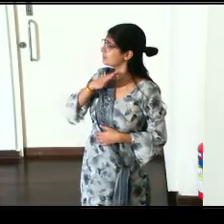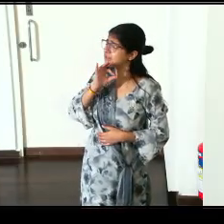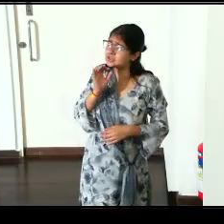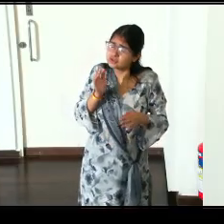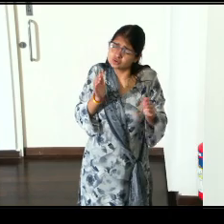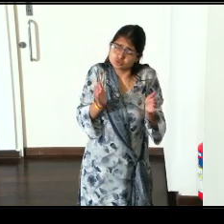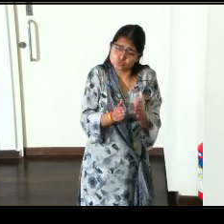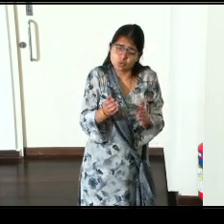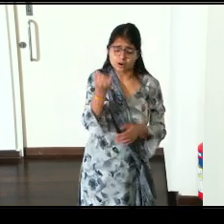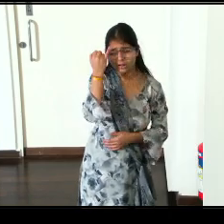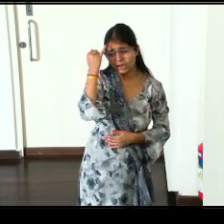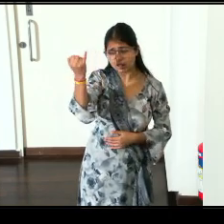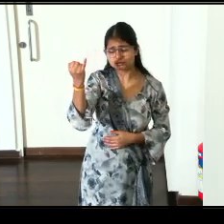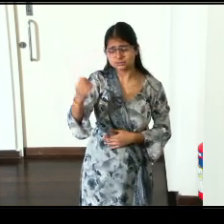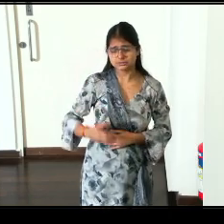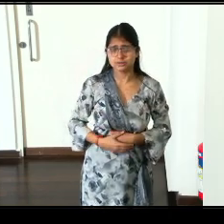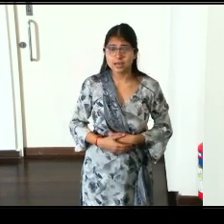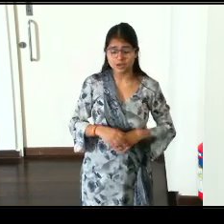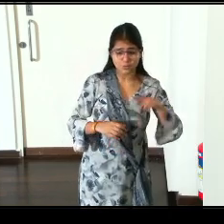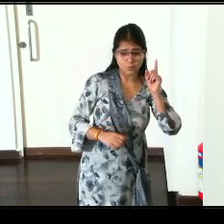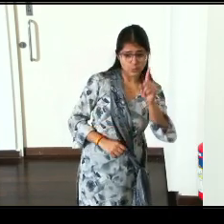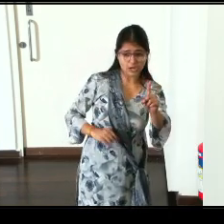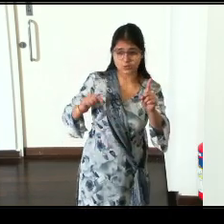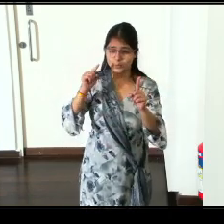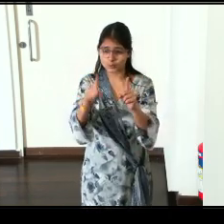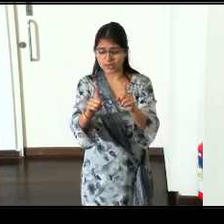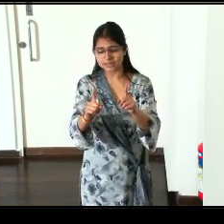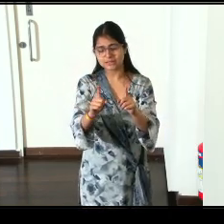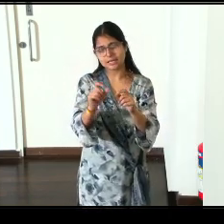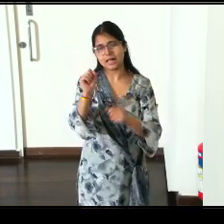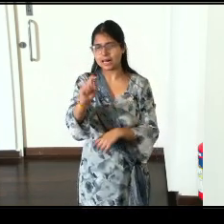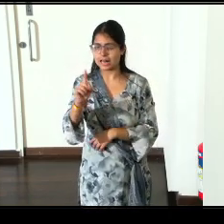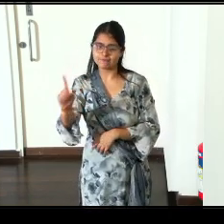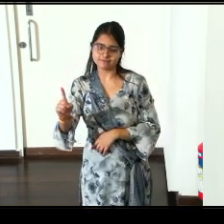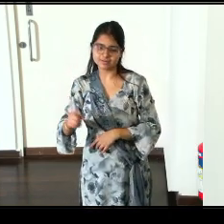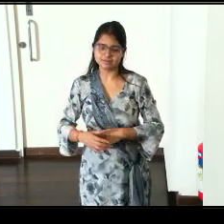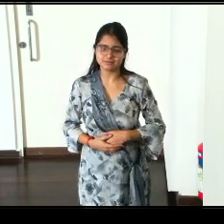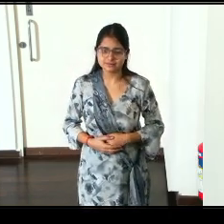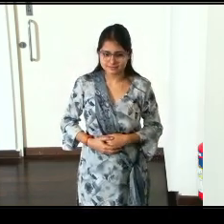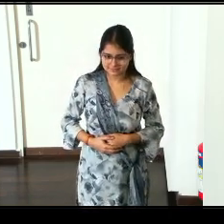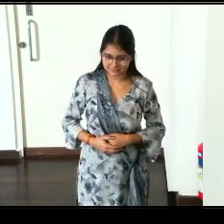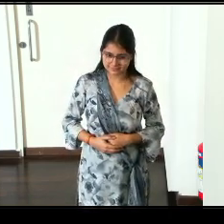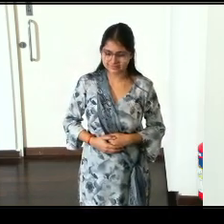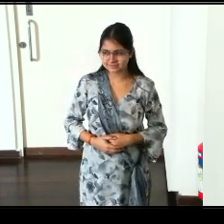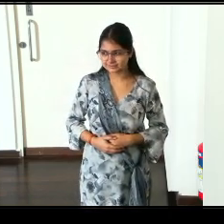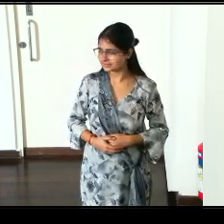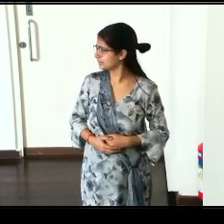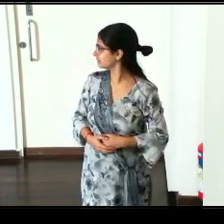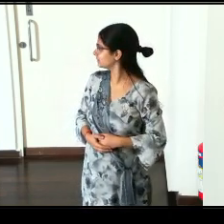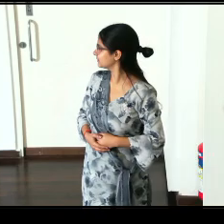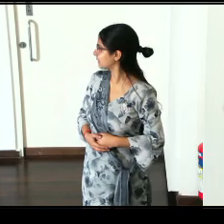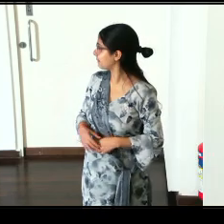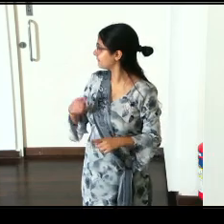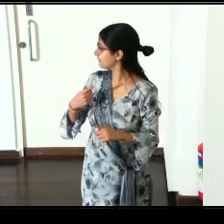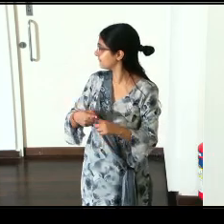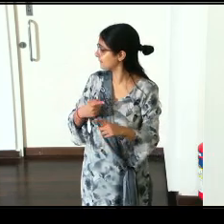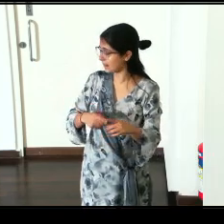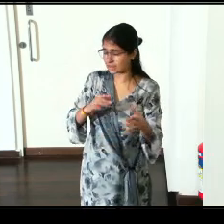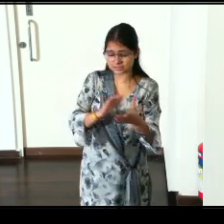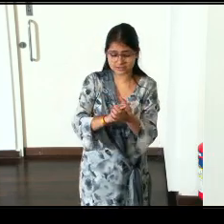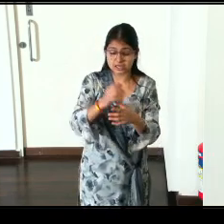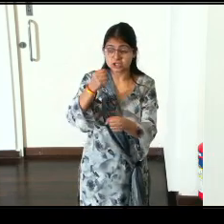small idea, Ek aur ek gyara. And I spoke to a friend in Jagori and she said that,